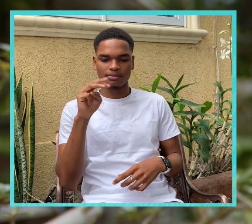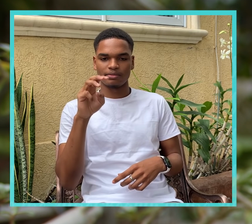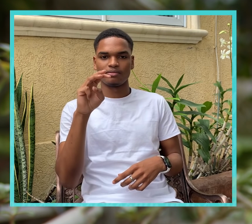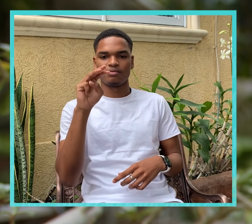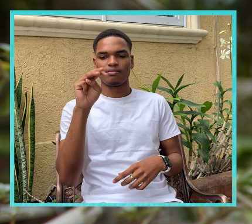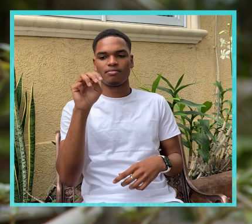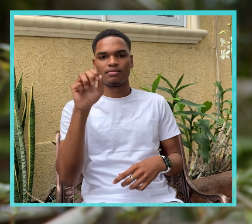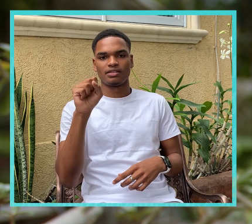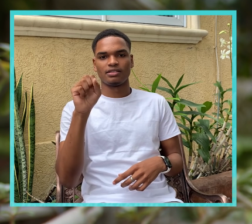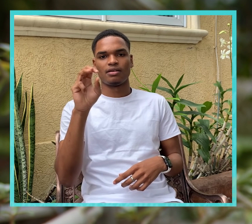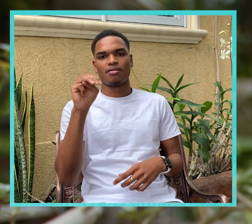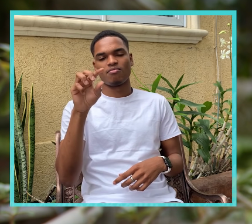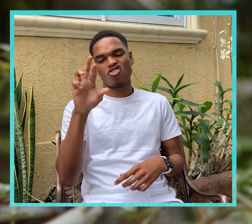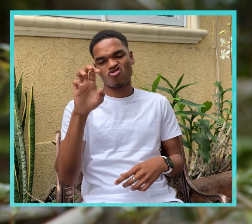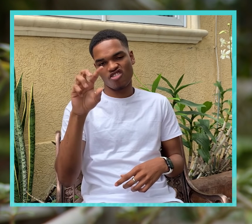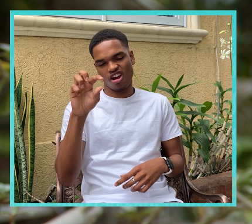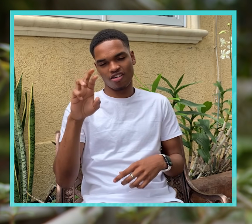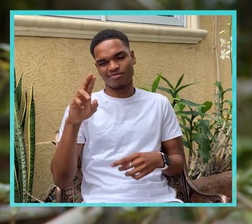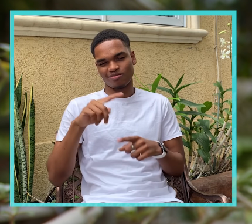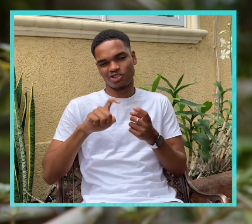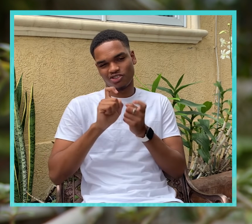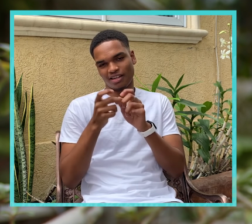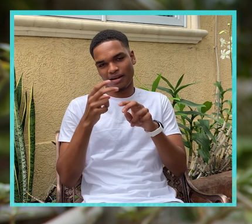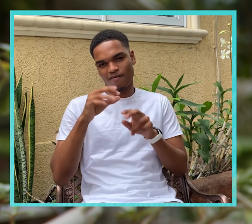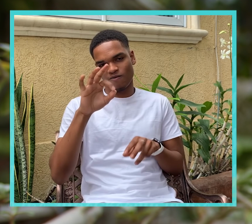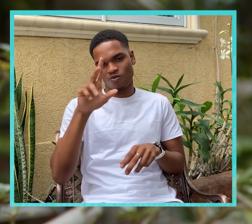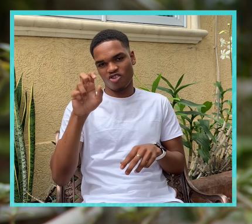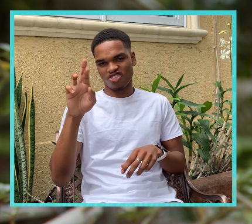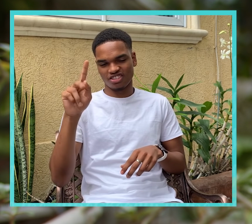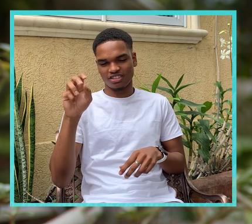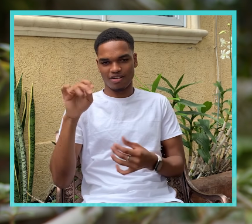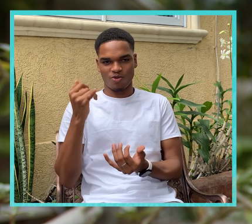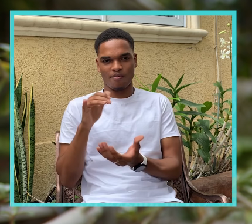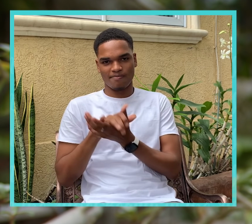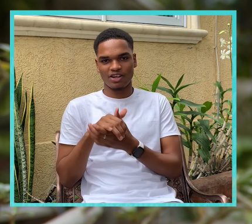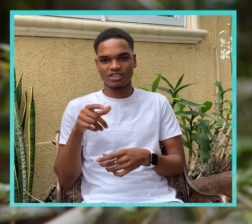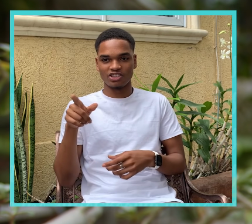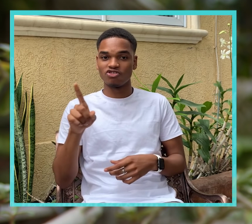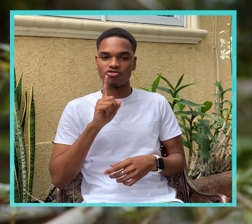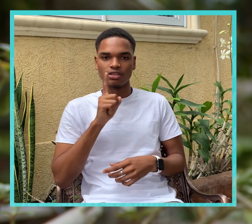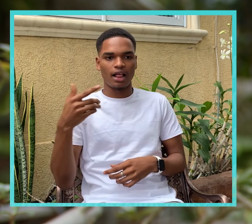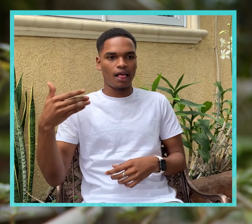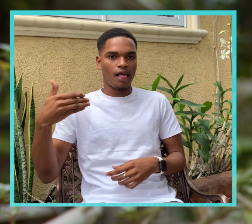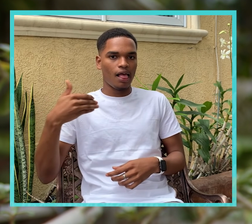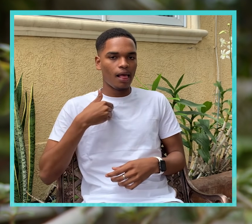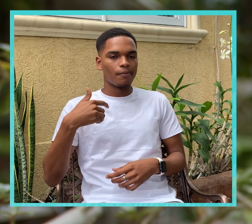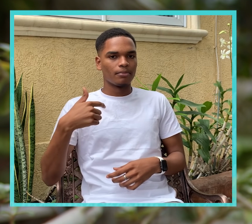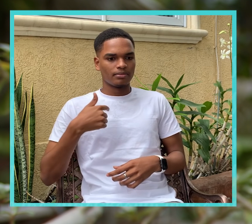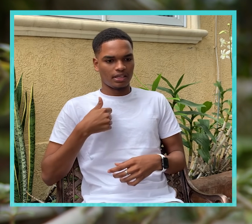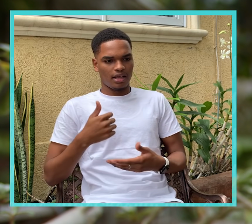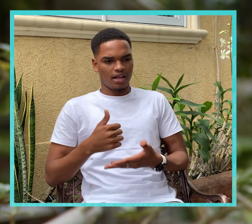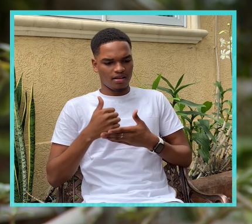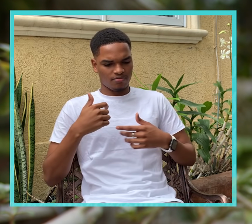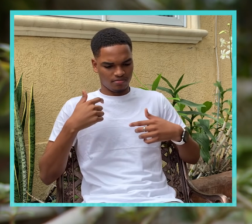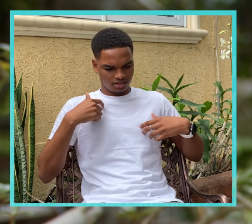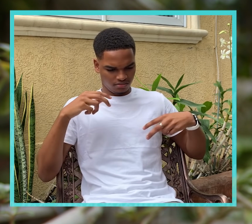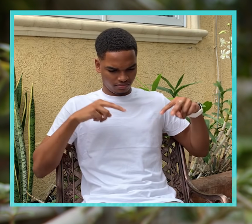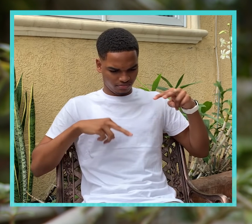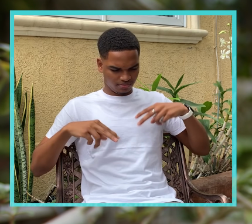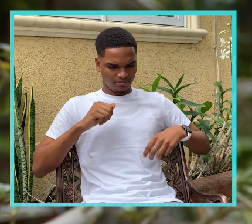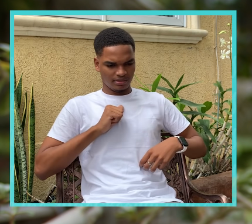Sertina Fuller now, she's married. And she was one of those people who, she really helped me to center myself and realize